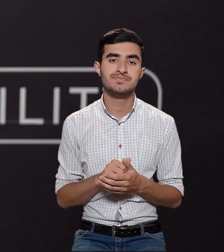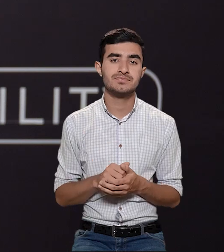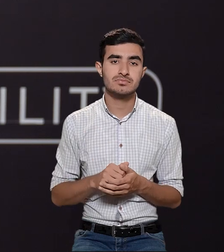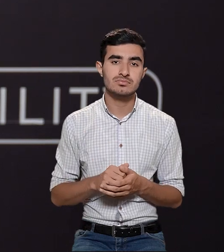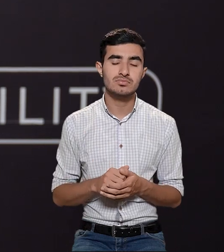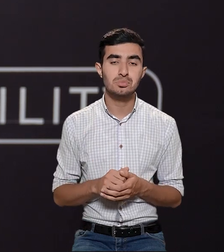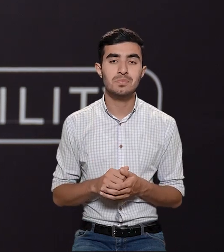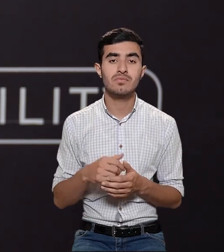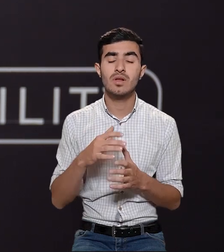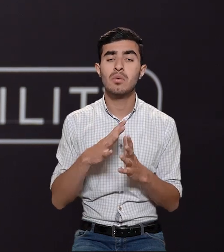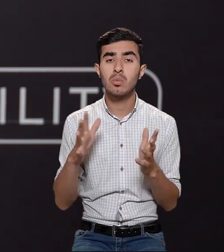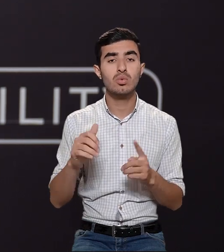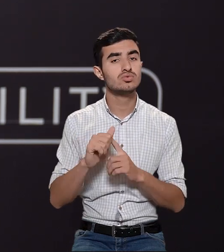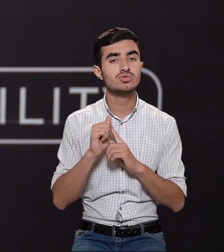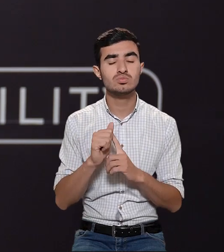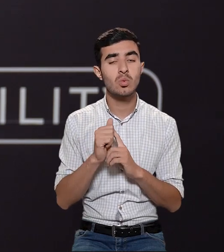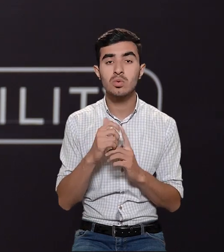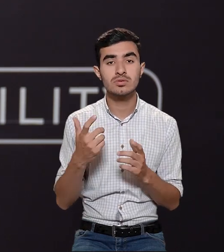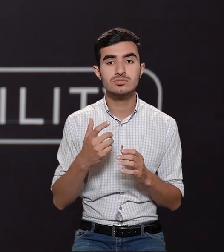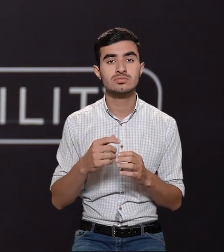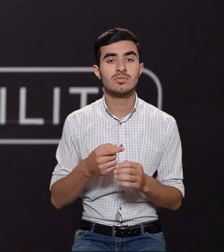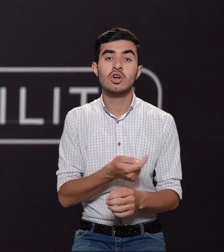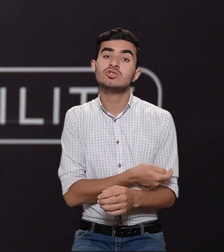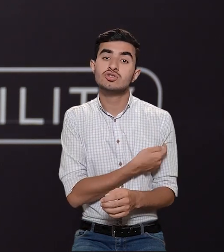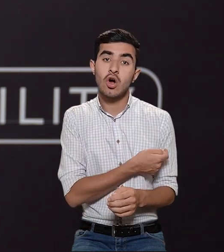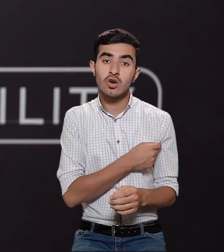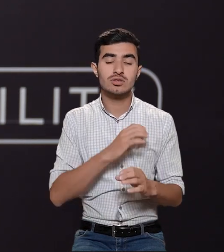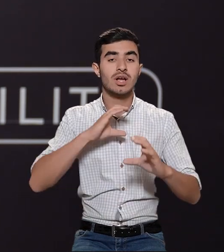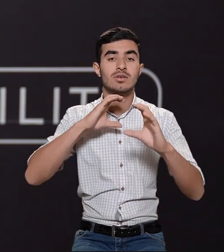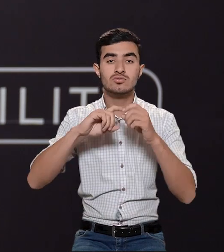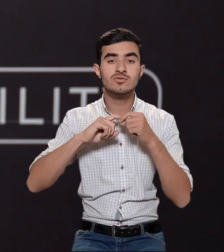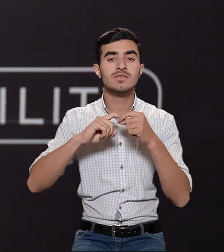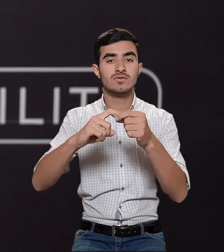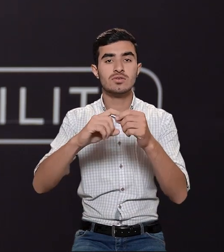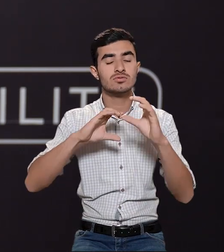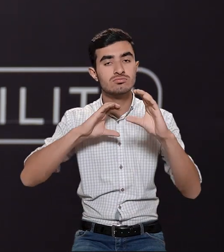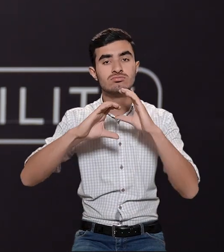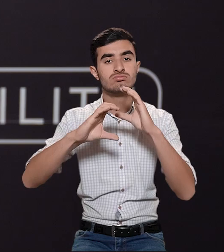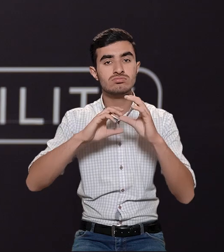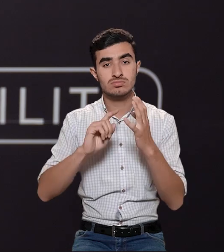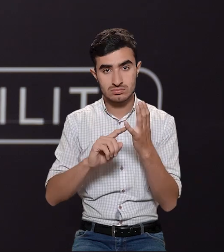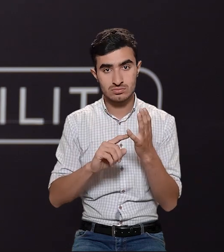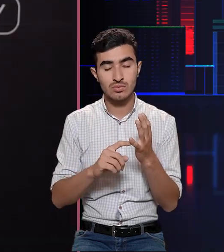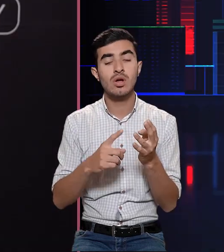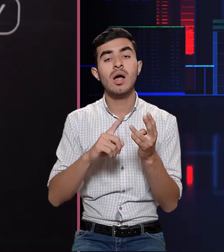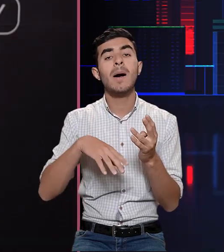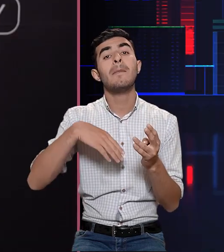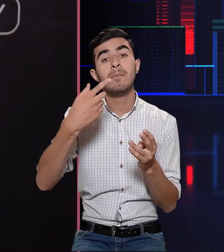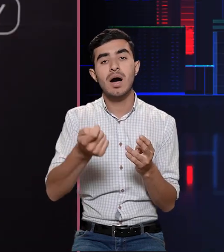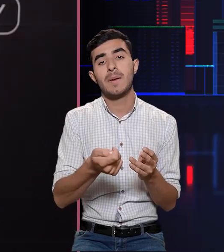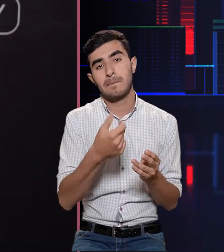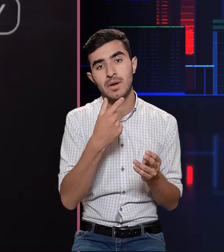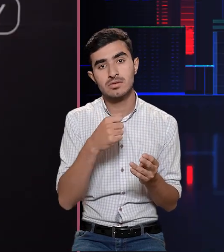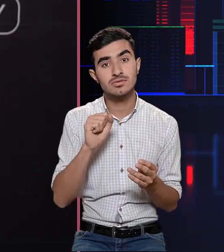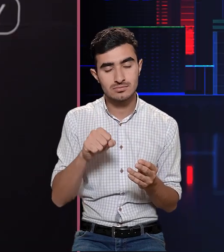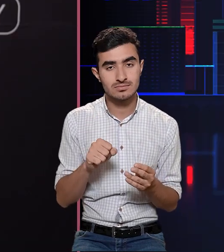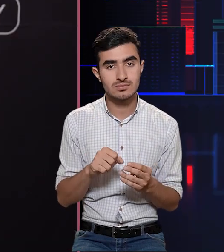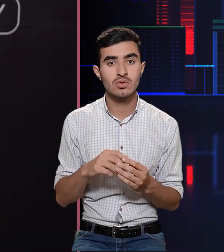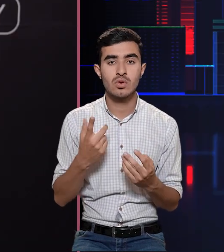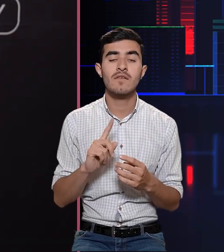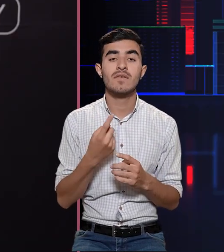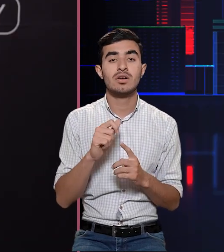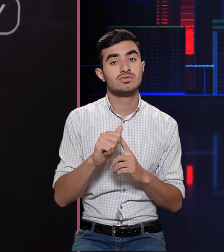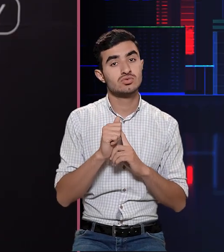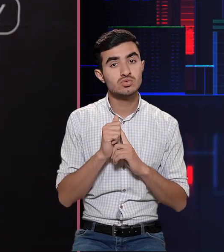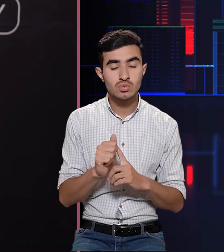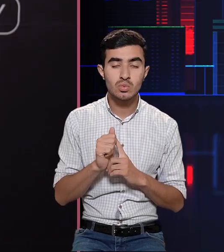thing is the consultant, is the doctor. Medicine comes the second. So the public should